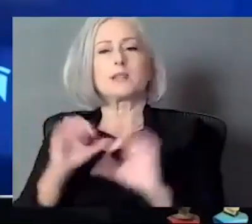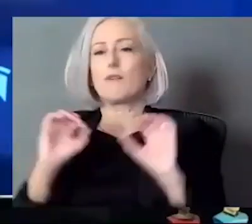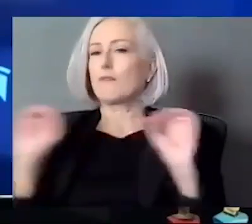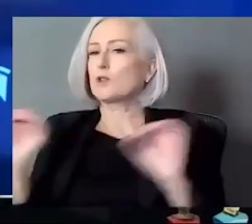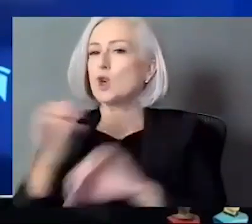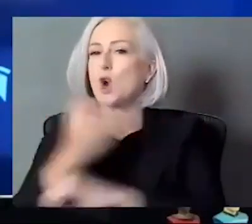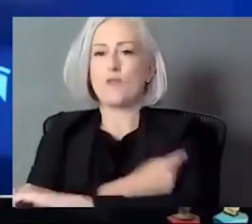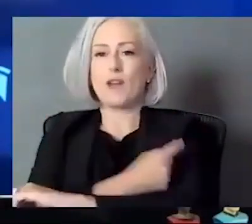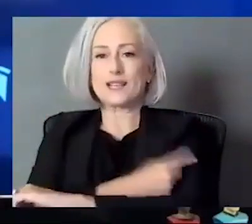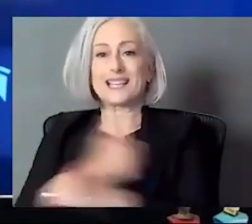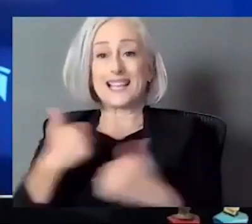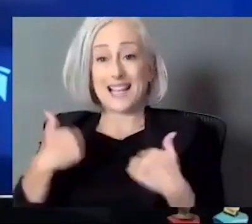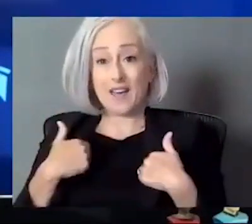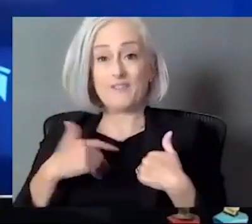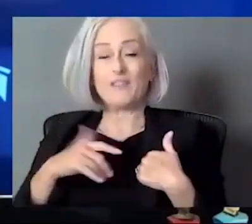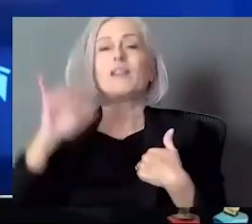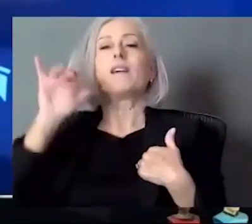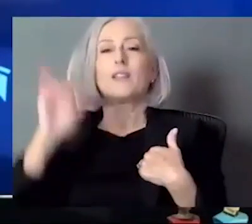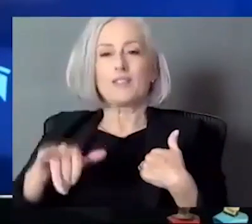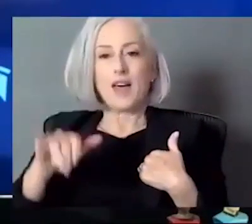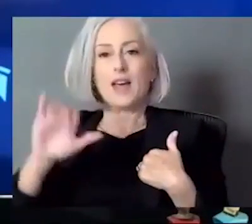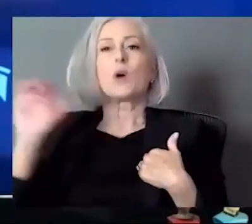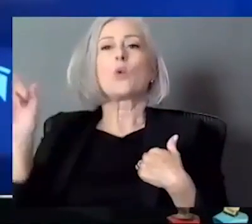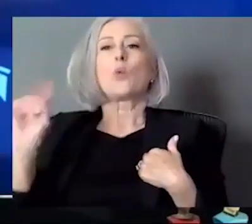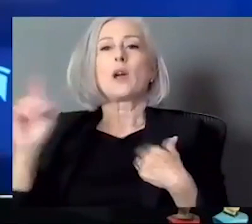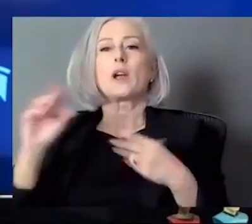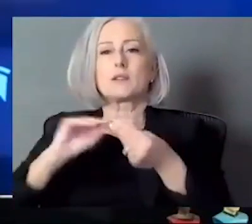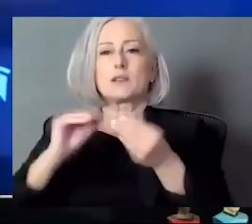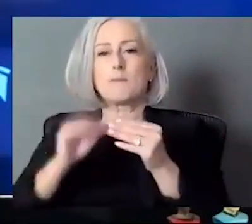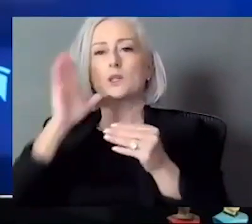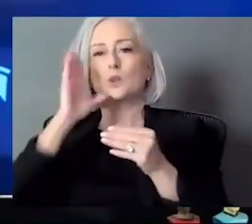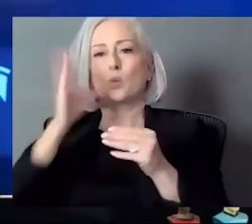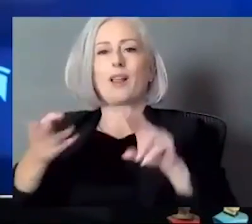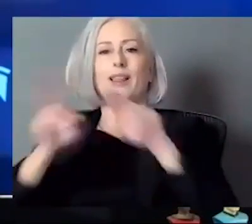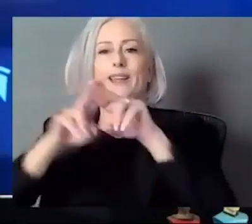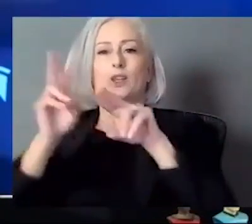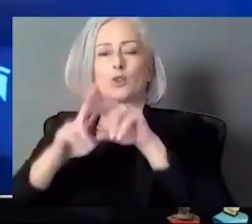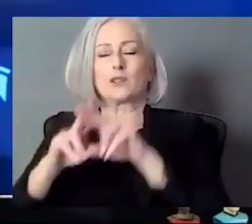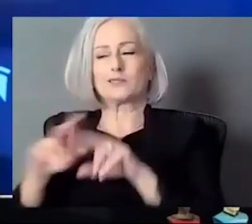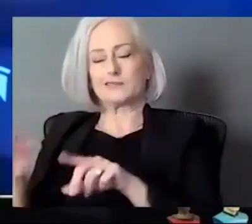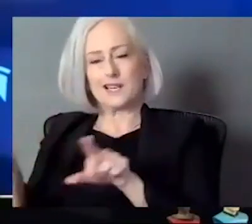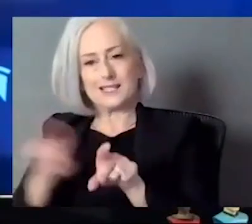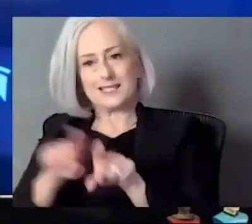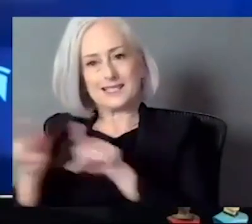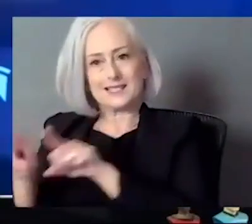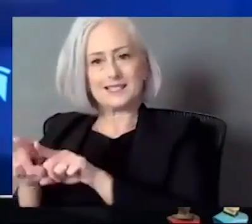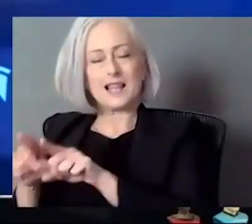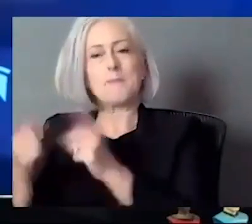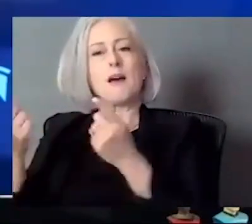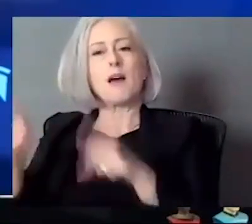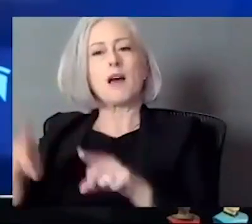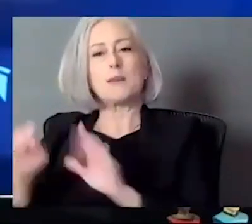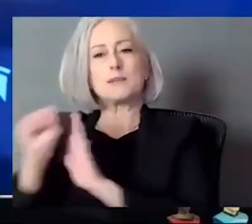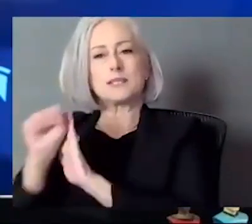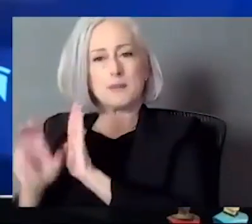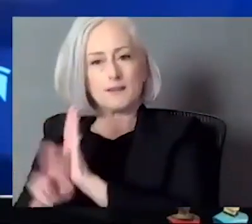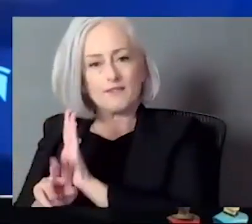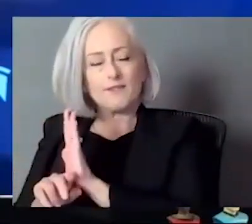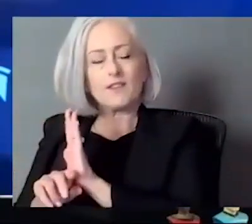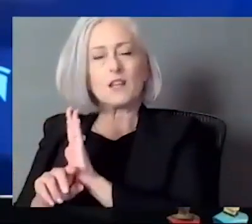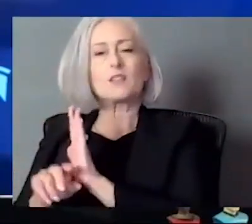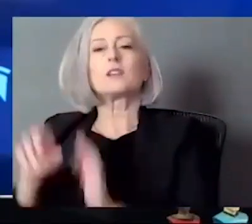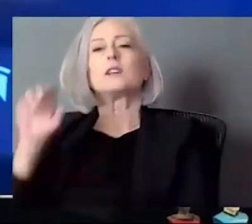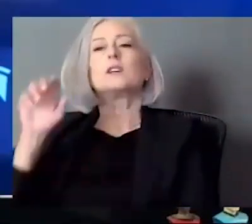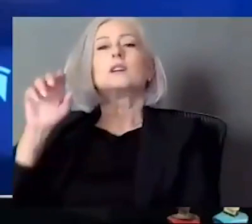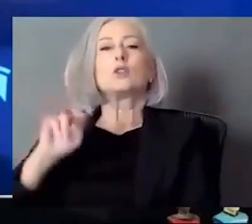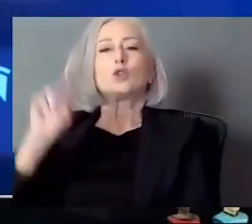the geyser is going to be. That's where the rise is going to be. That's what happened to Springfield, and yes, it's happened in northwestern and north central Missouri. It's happened to other areas of the country, and